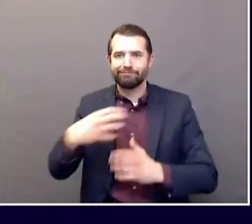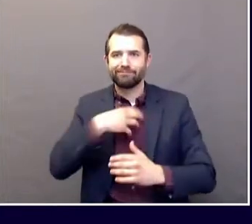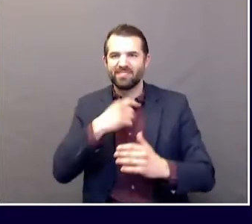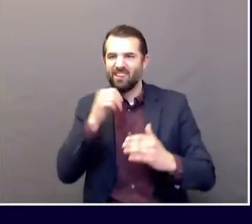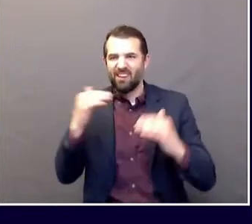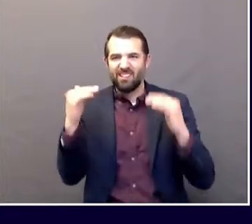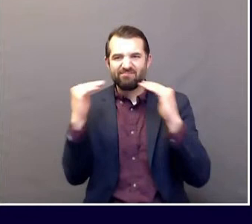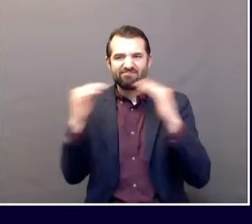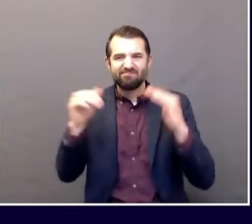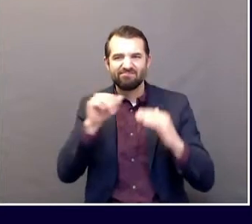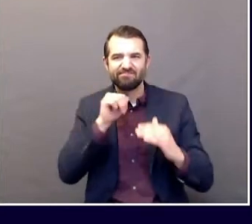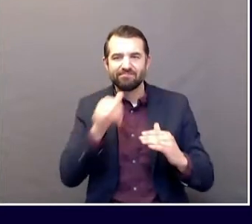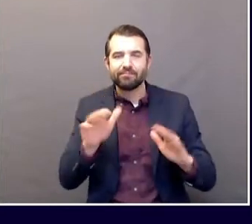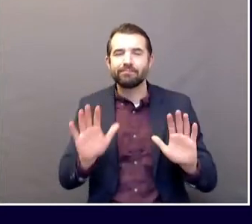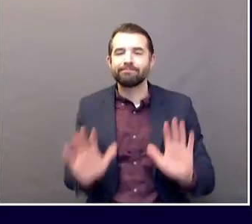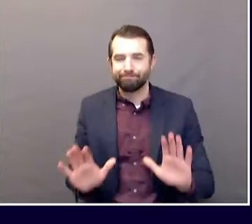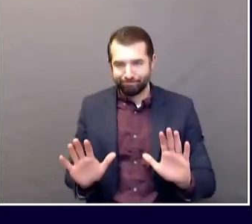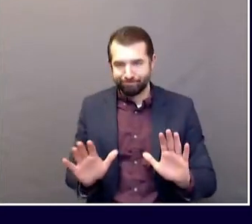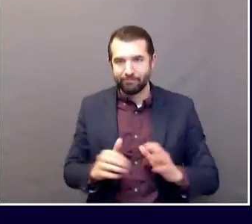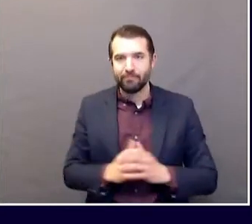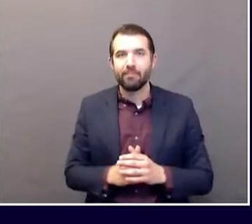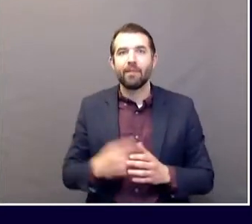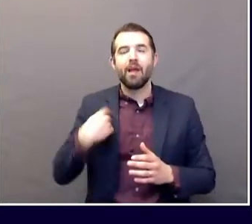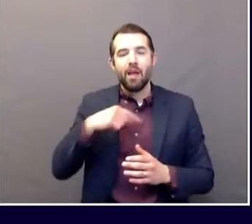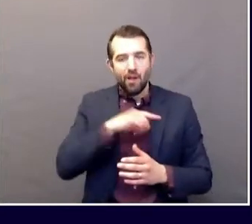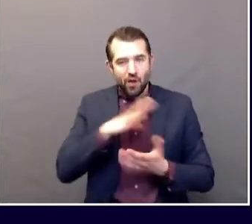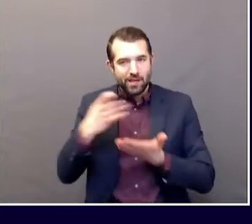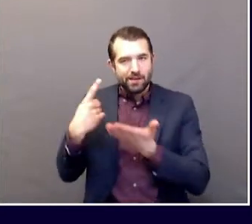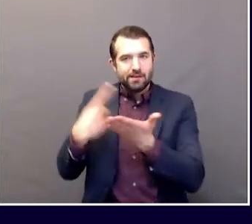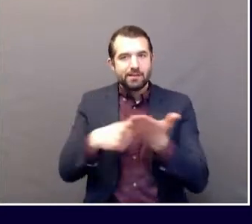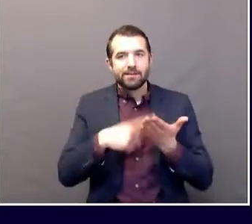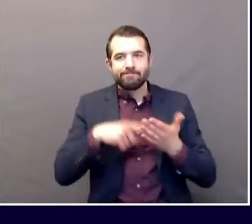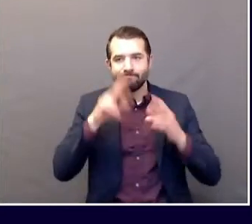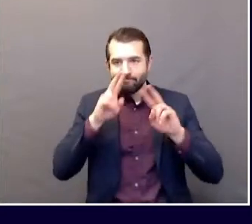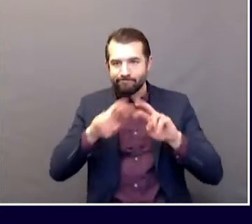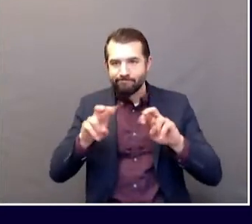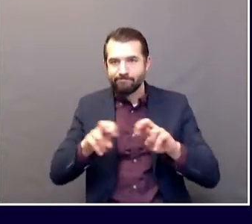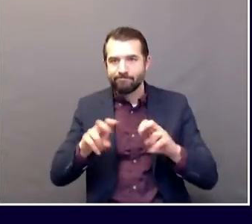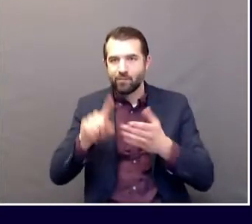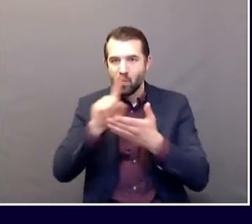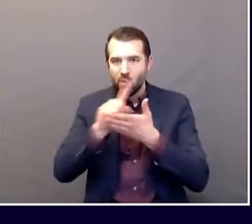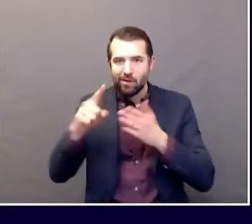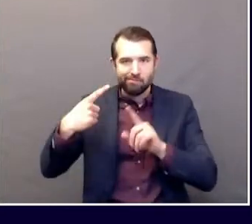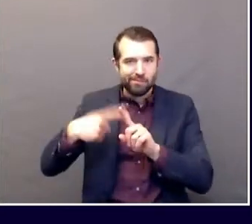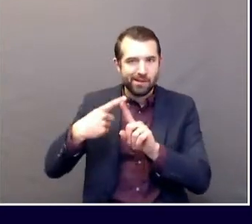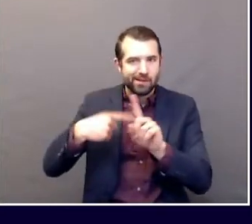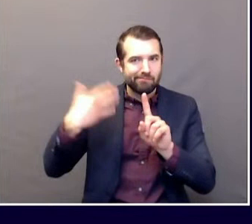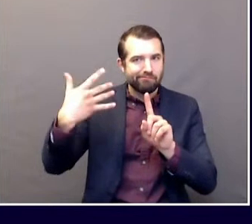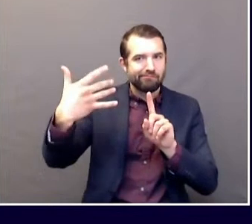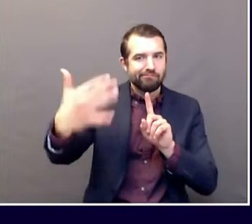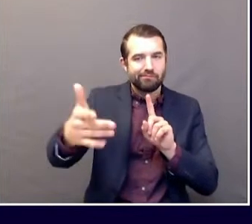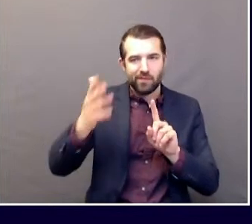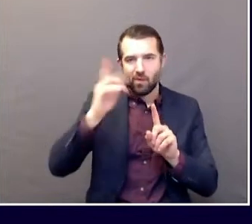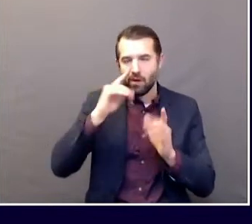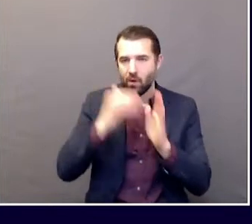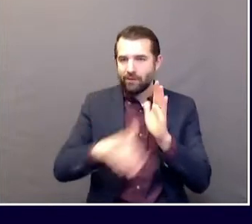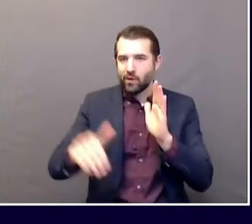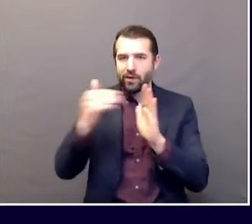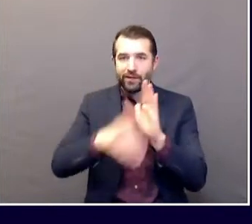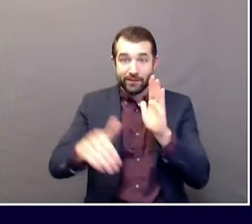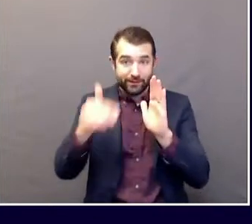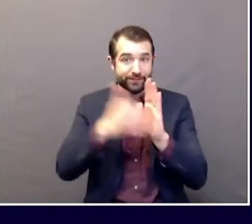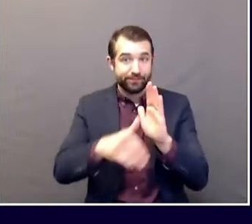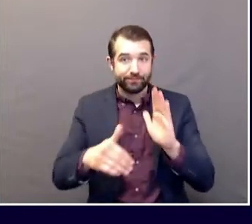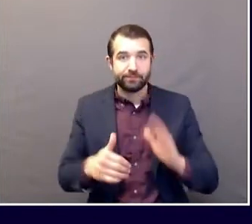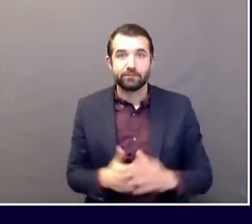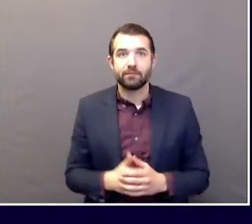review our public health guidance in the coming weeks and months as we always have done. We recognize that we are in a period of change. We